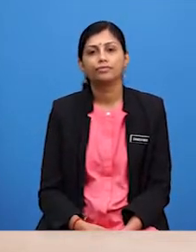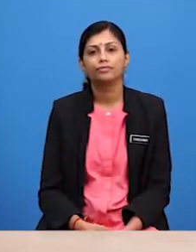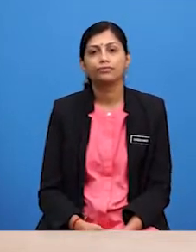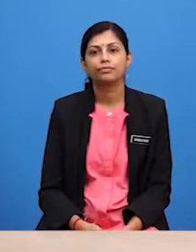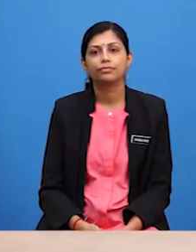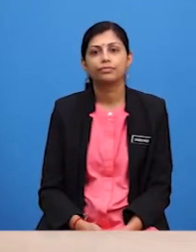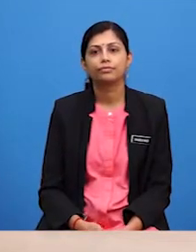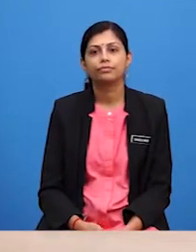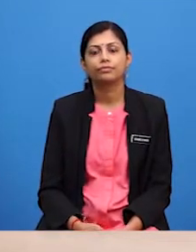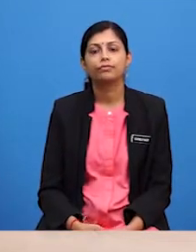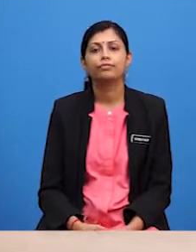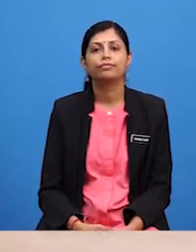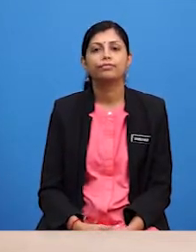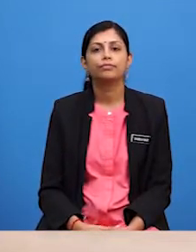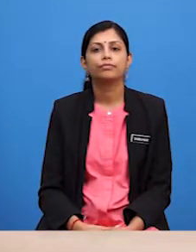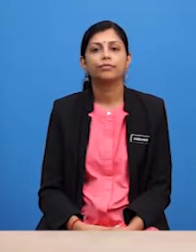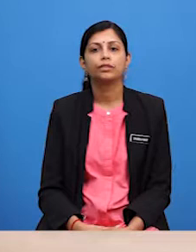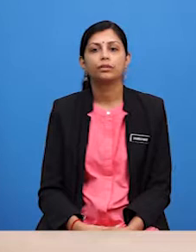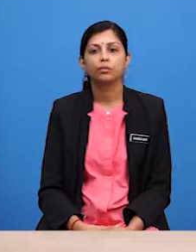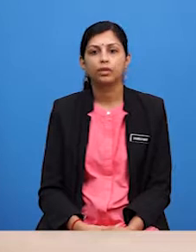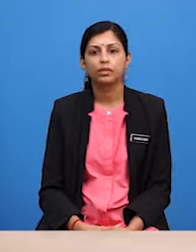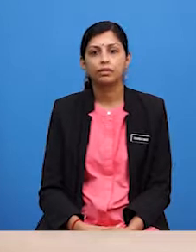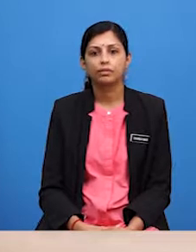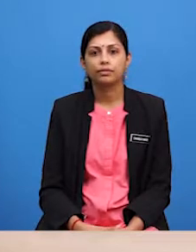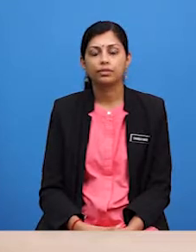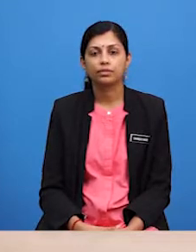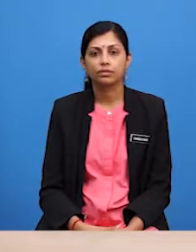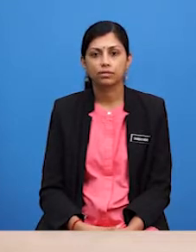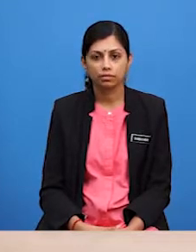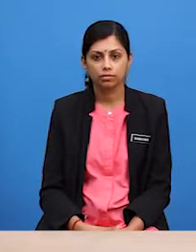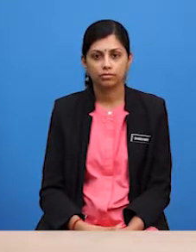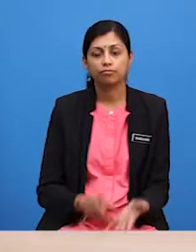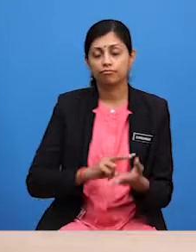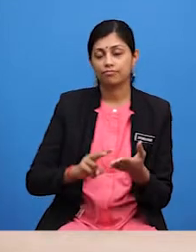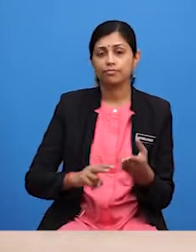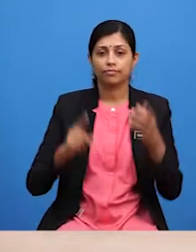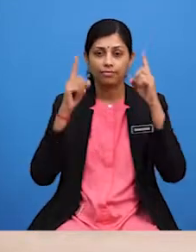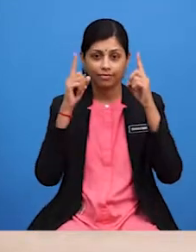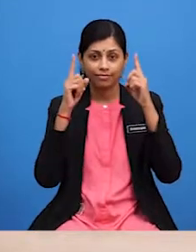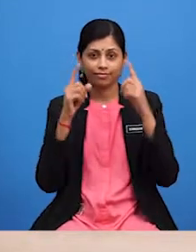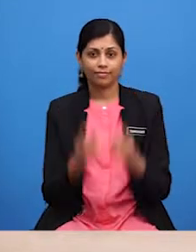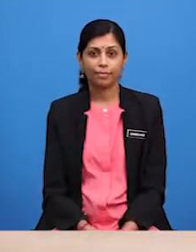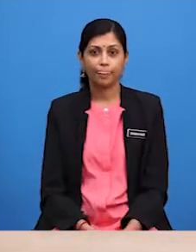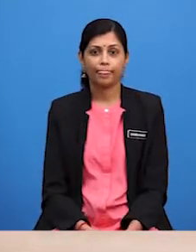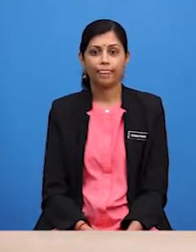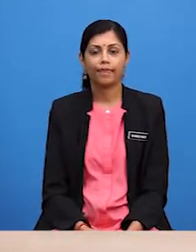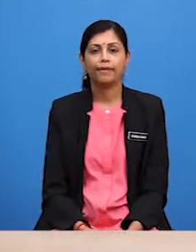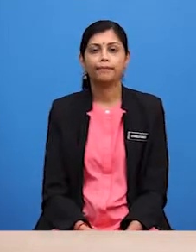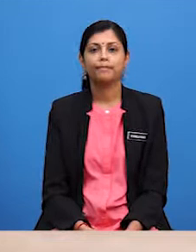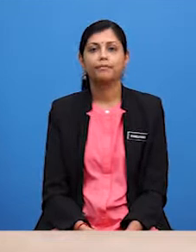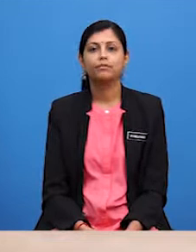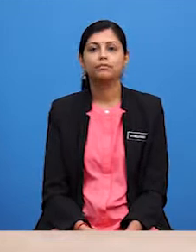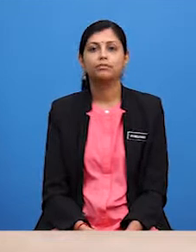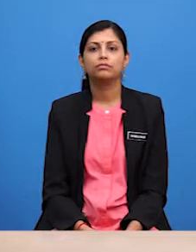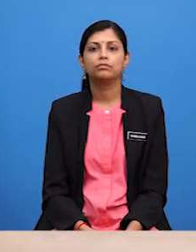read every letter by itself, but word as a whole. Amazing, huh? Yeah.